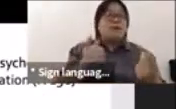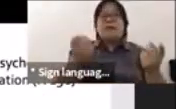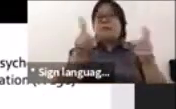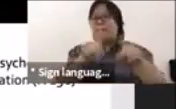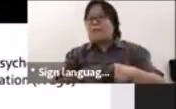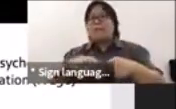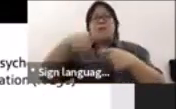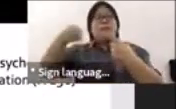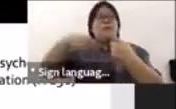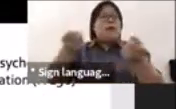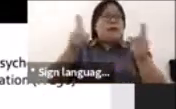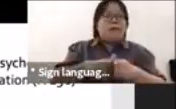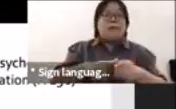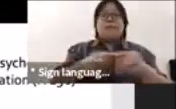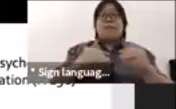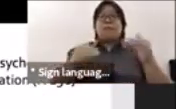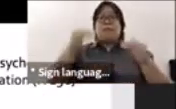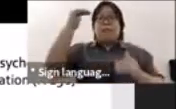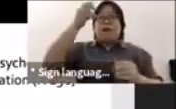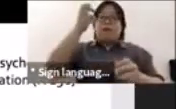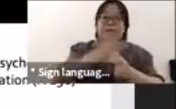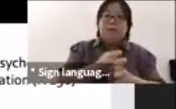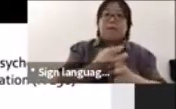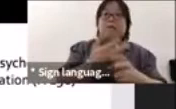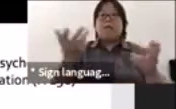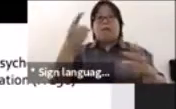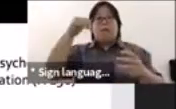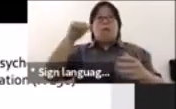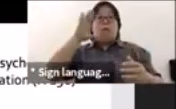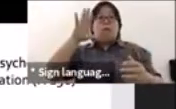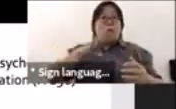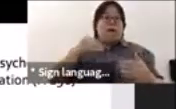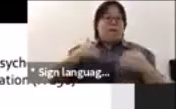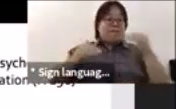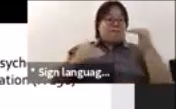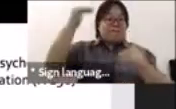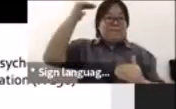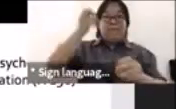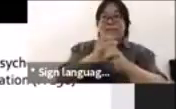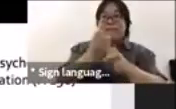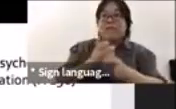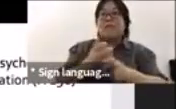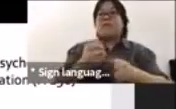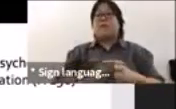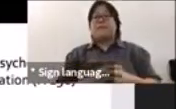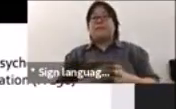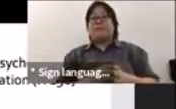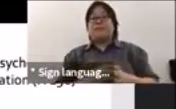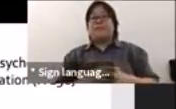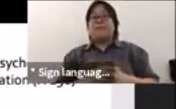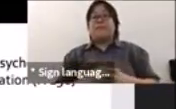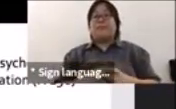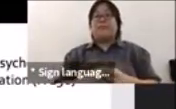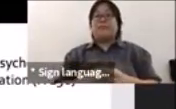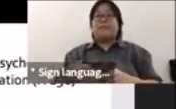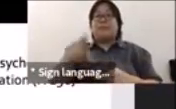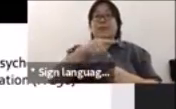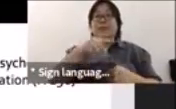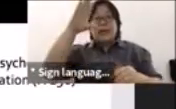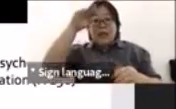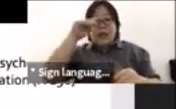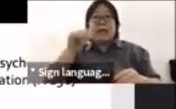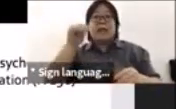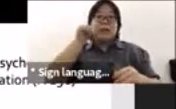They have higher difficulties. For female, they have higher difficulties. I couldn't run the chi-square test here because of the